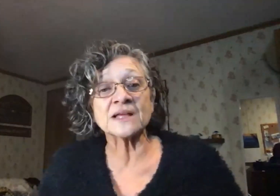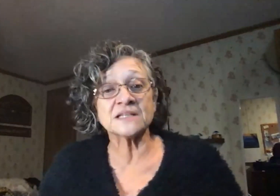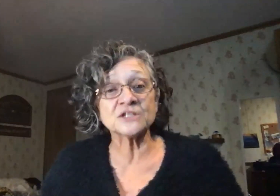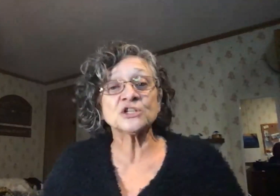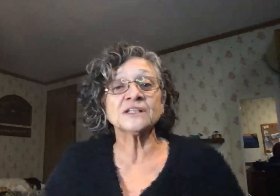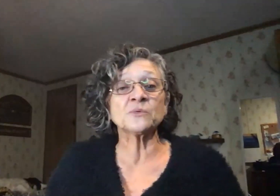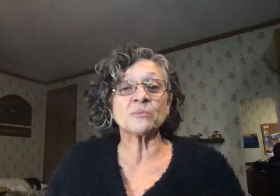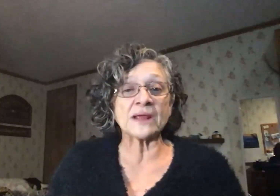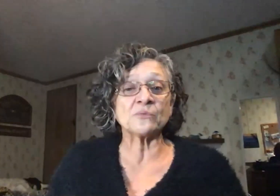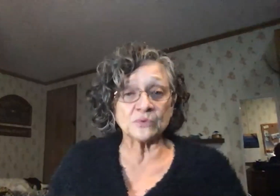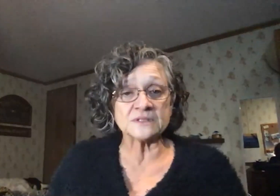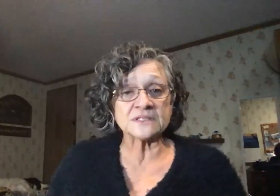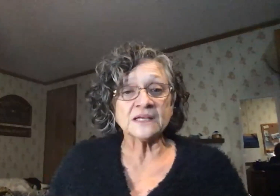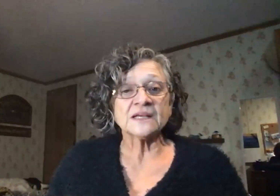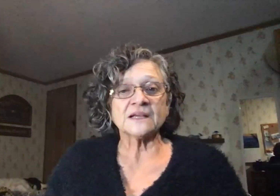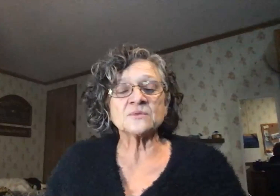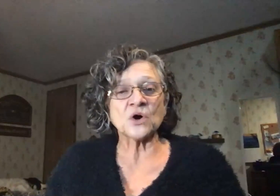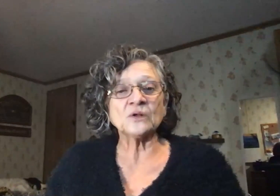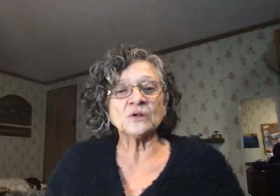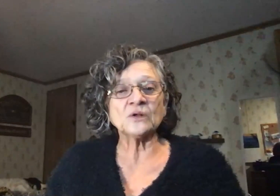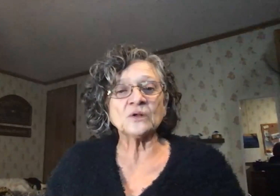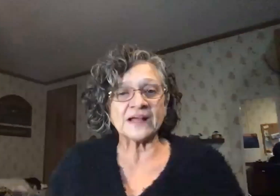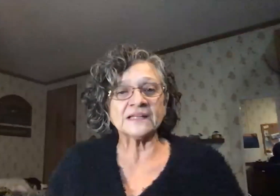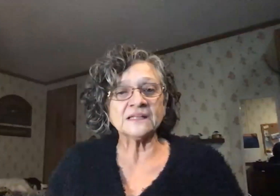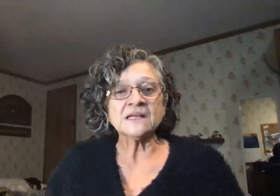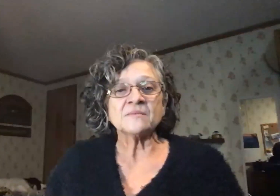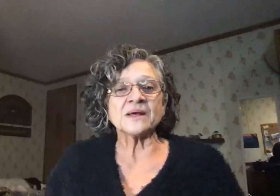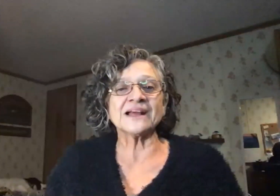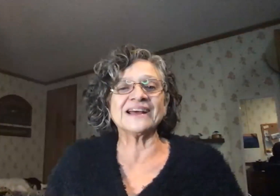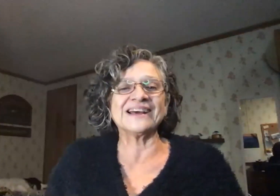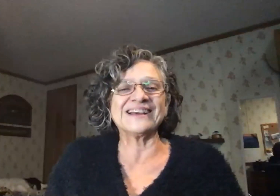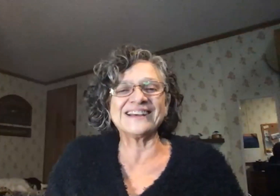so I intentionally would break rules. It was a whole lot more fun.